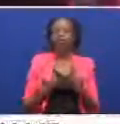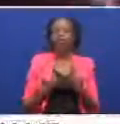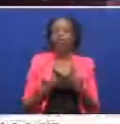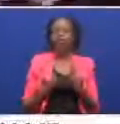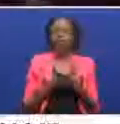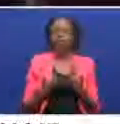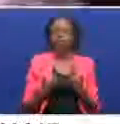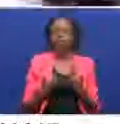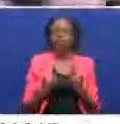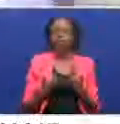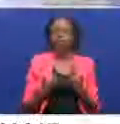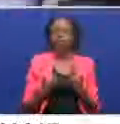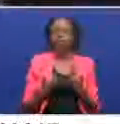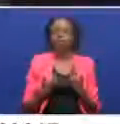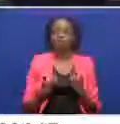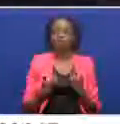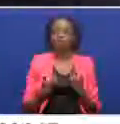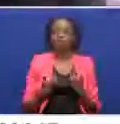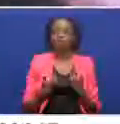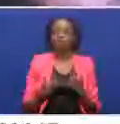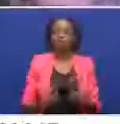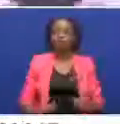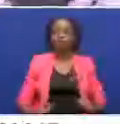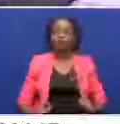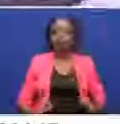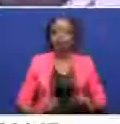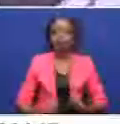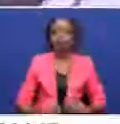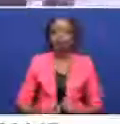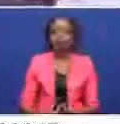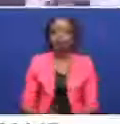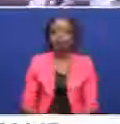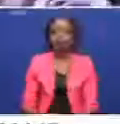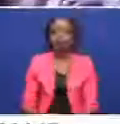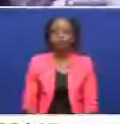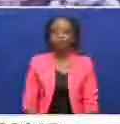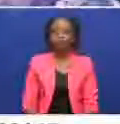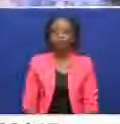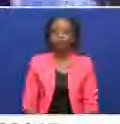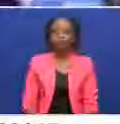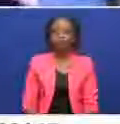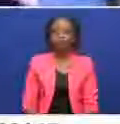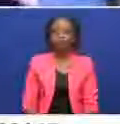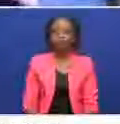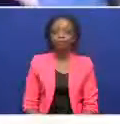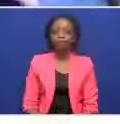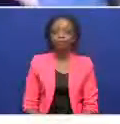Calvin Chitwa, TV 47.